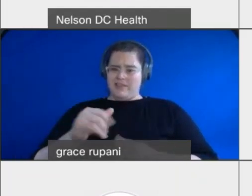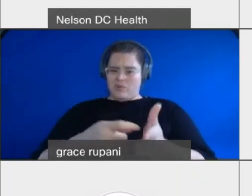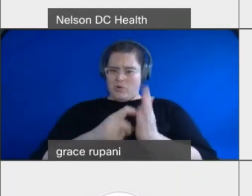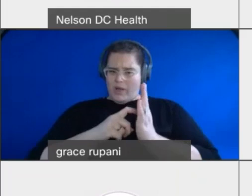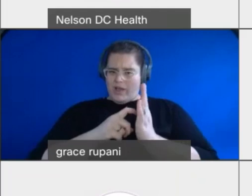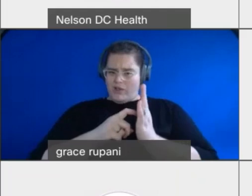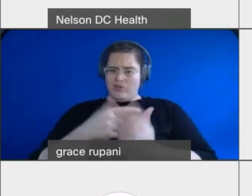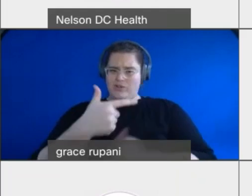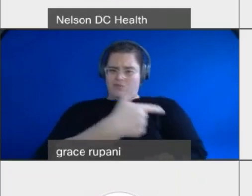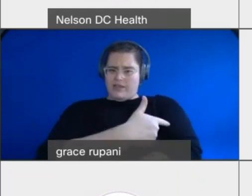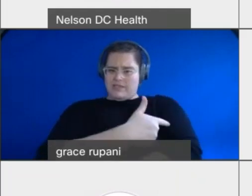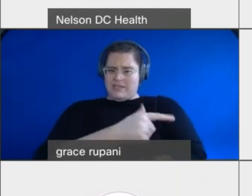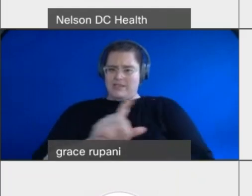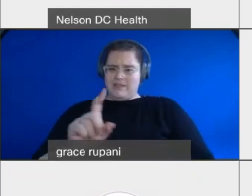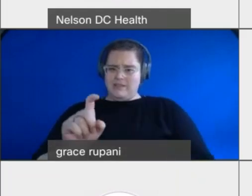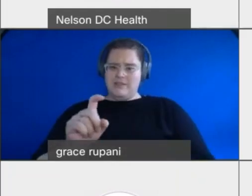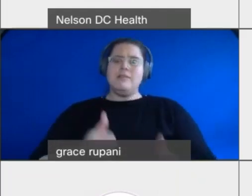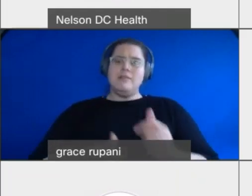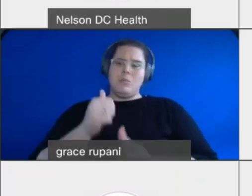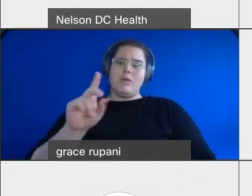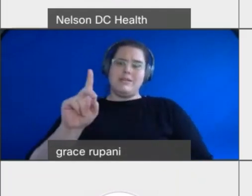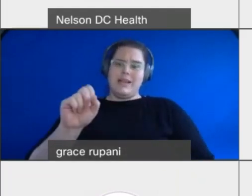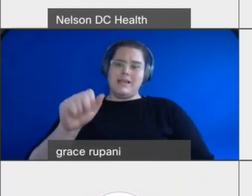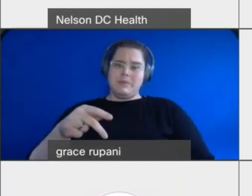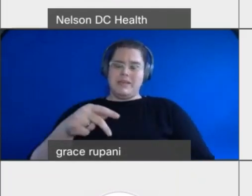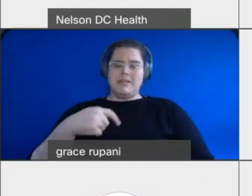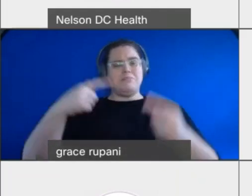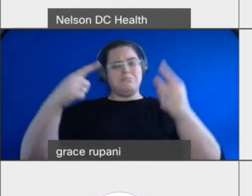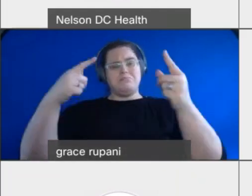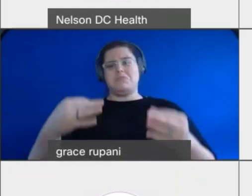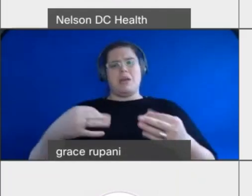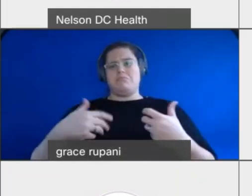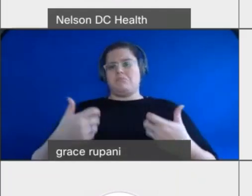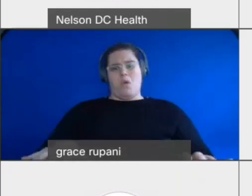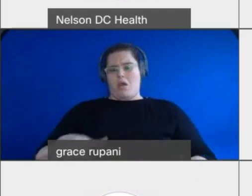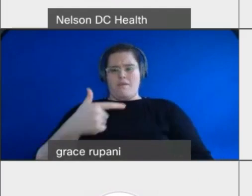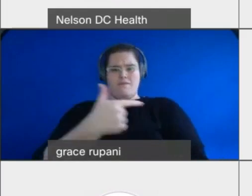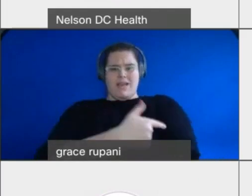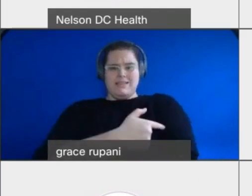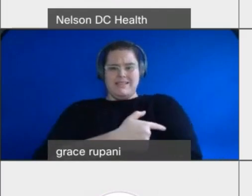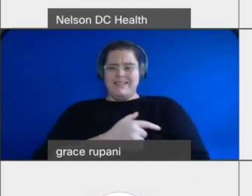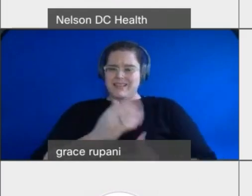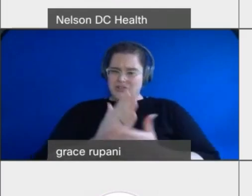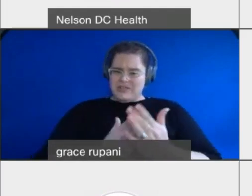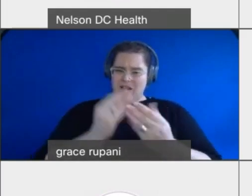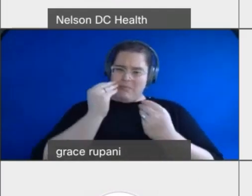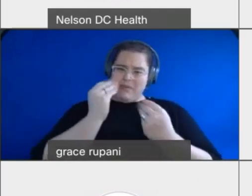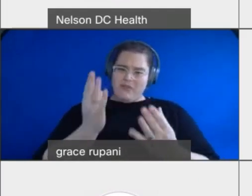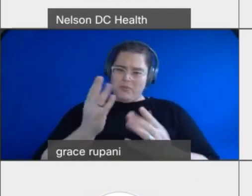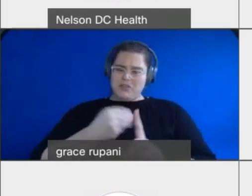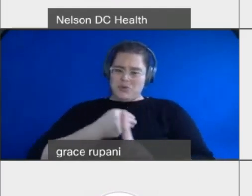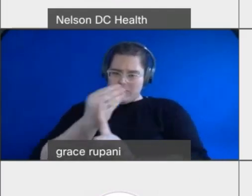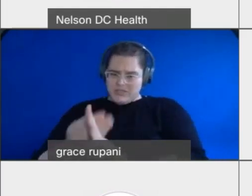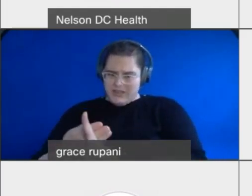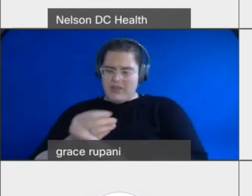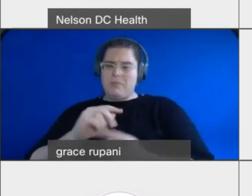be vaccinated. Is there simple information we can share with DSPs to give them a better understanding of what to expect after taking the